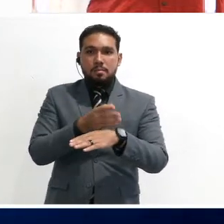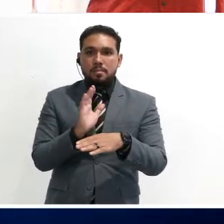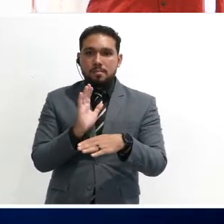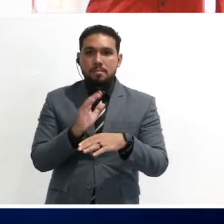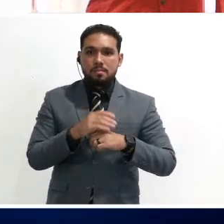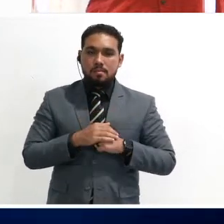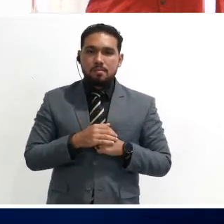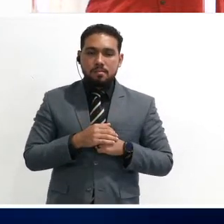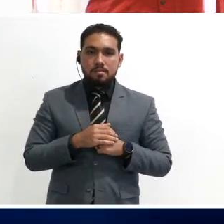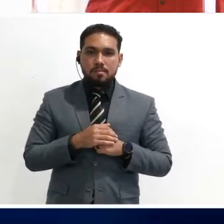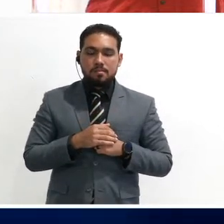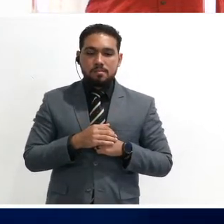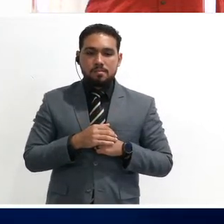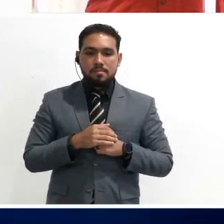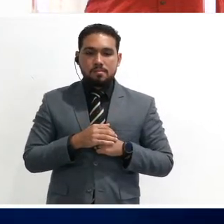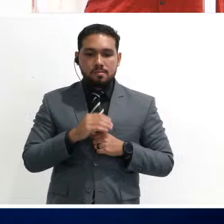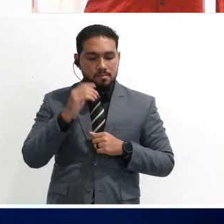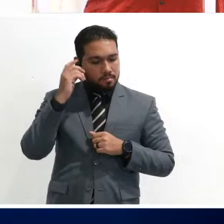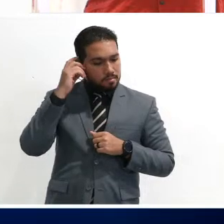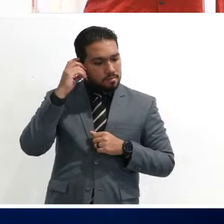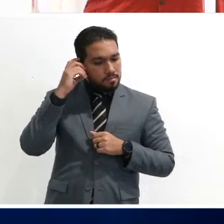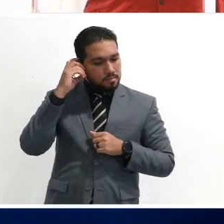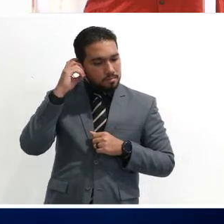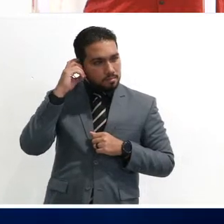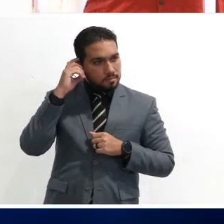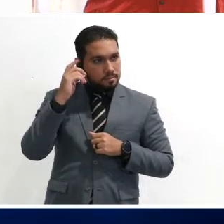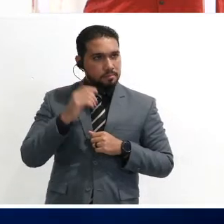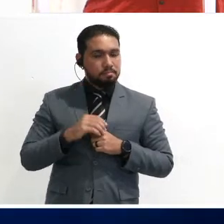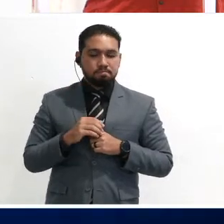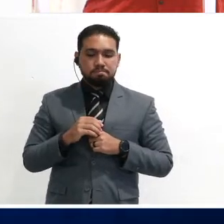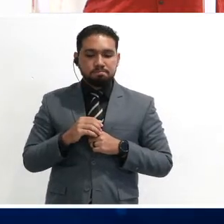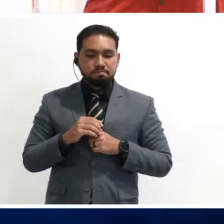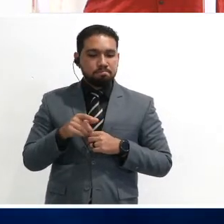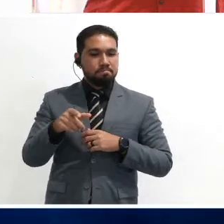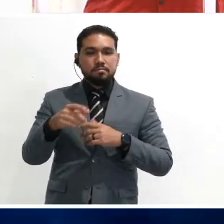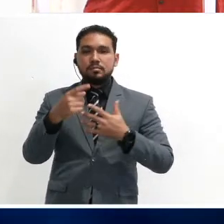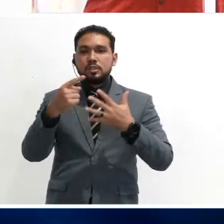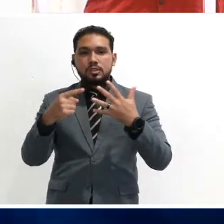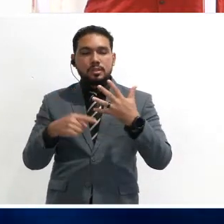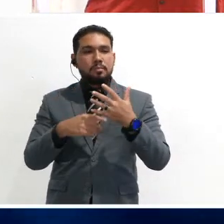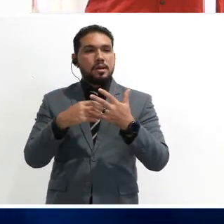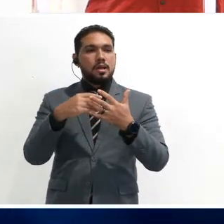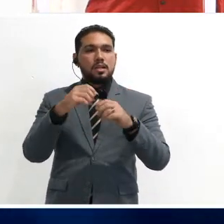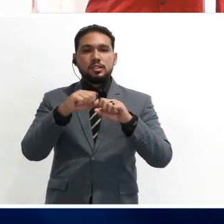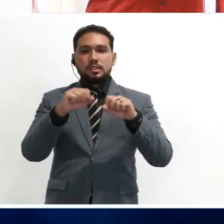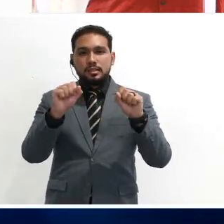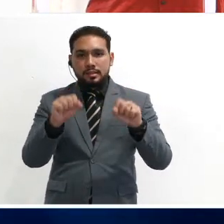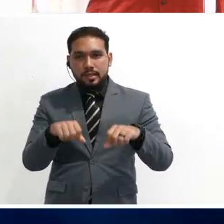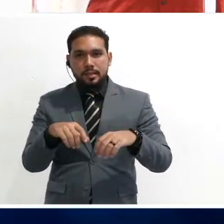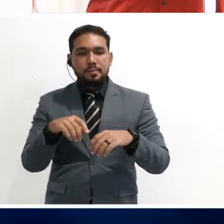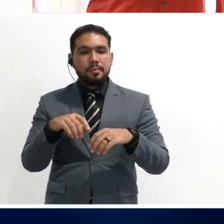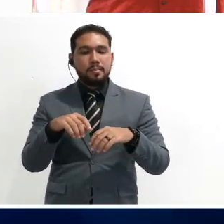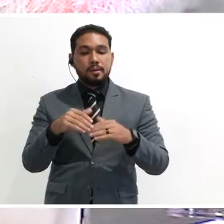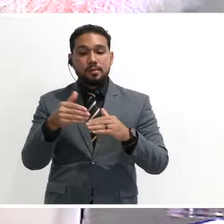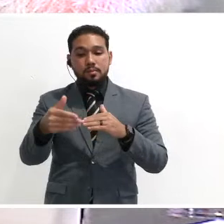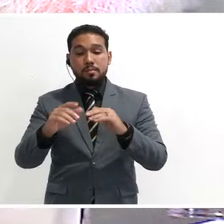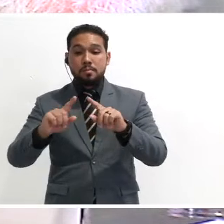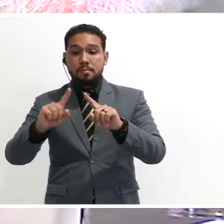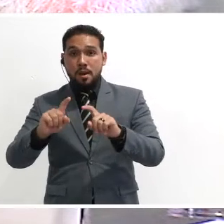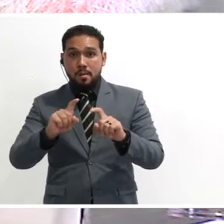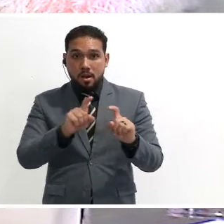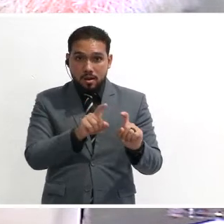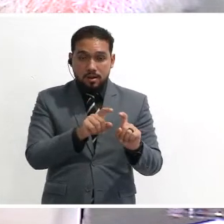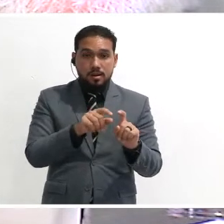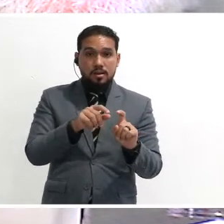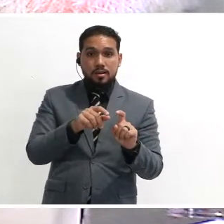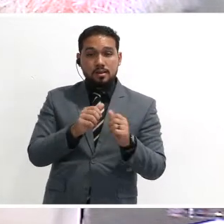substrates, do a prototype build, maybe even a test board build. Typically the customer would do that. And then